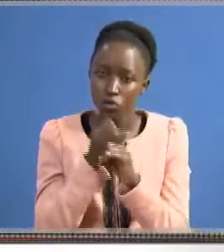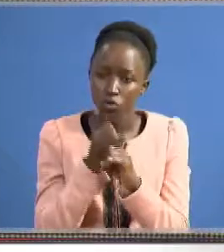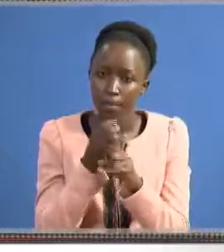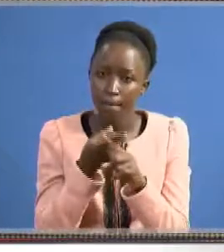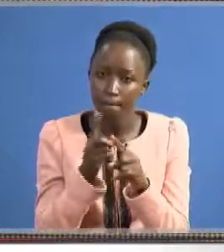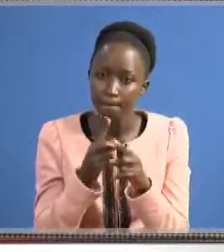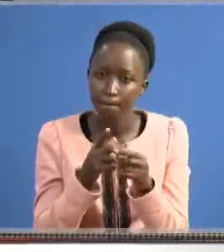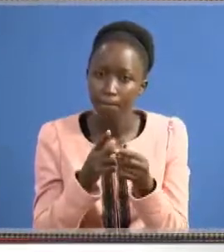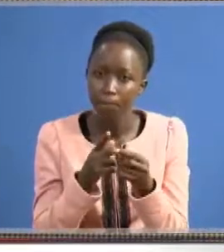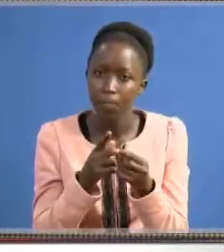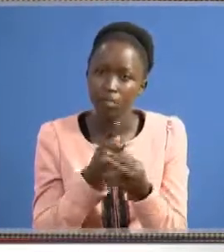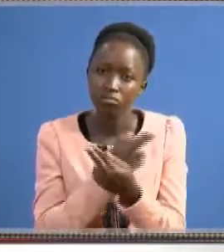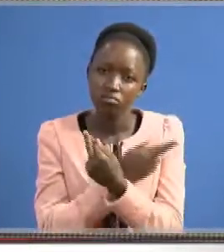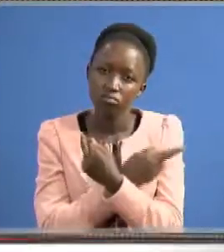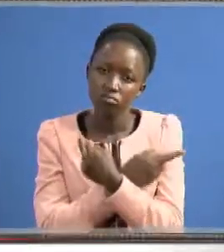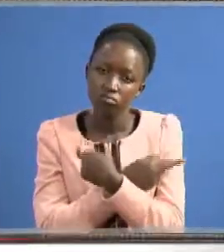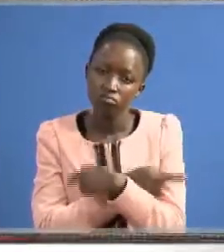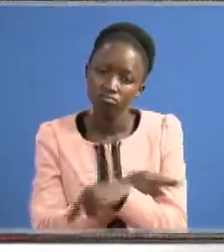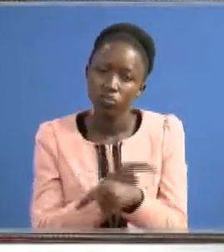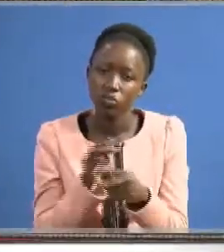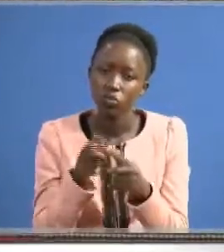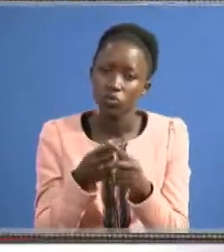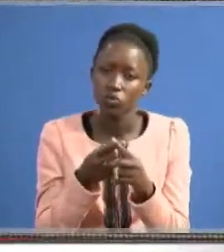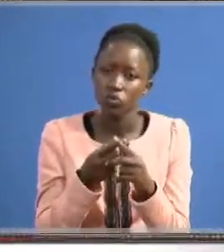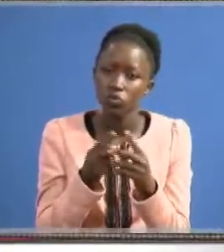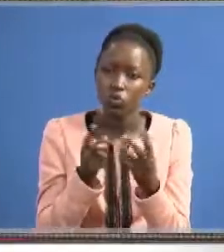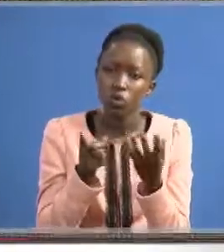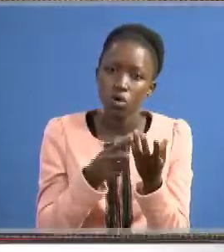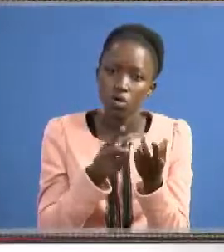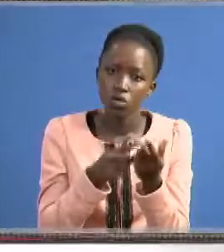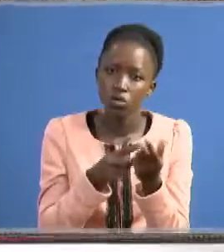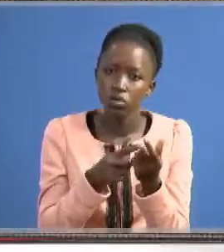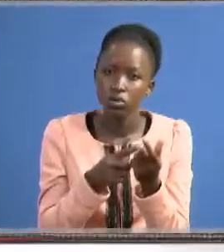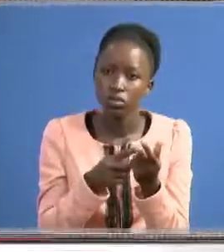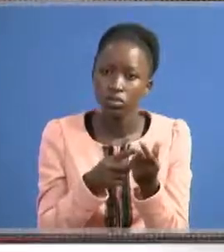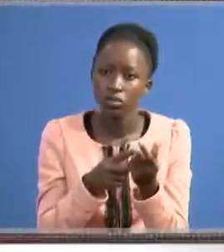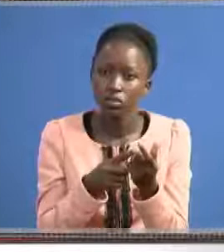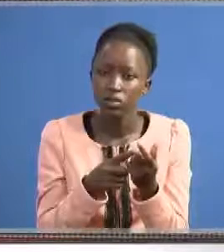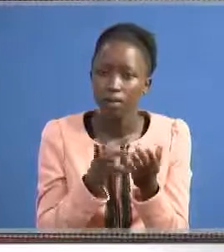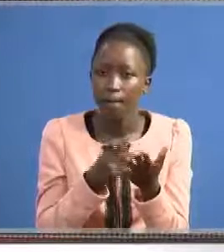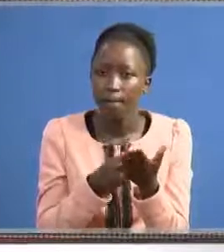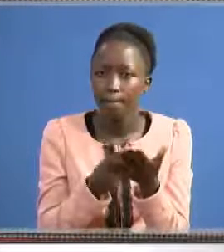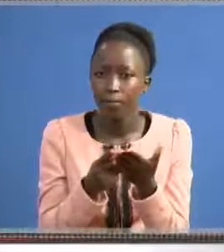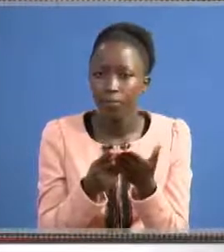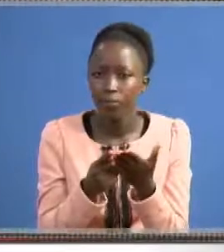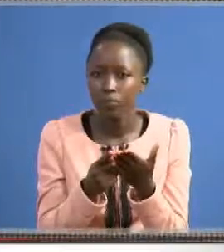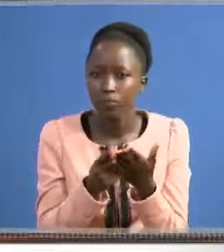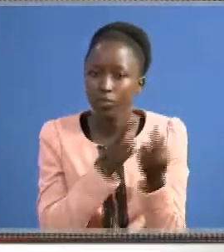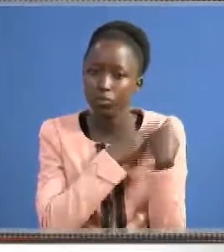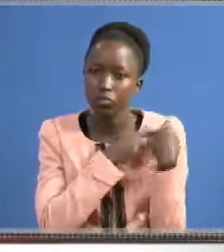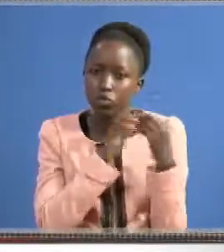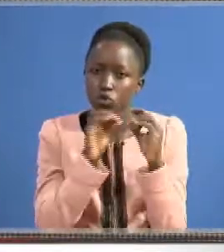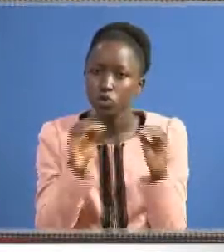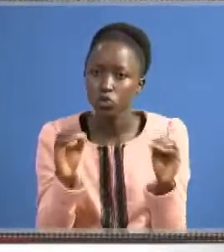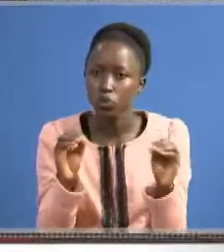yet reluctant to stand up to be counted as reliable and